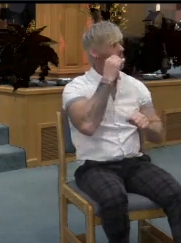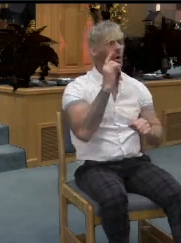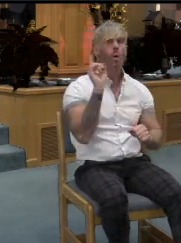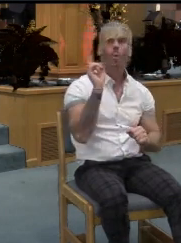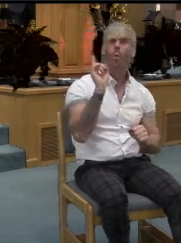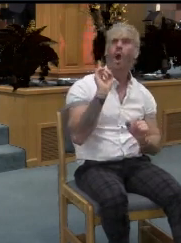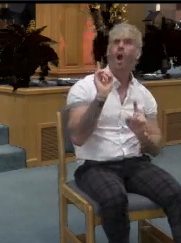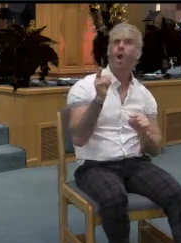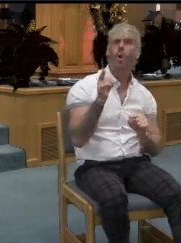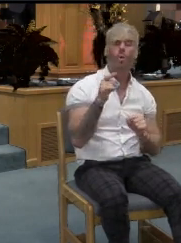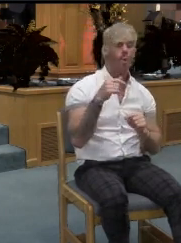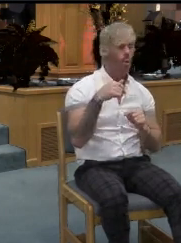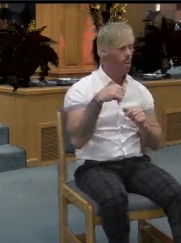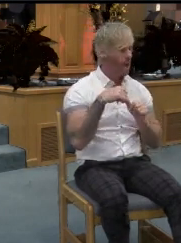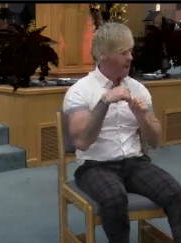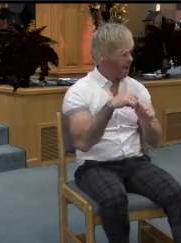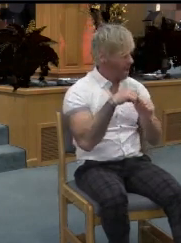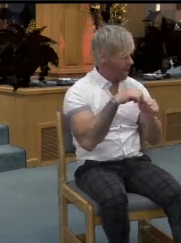Just keep walking.